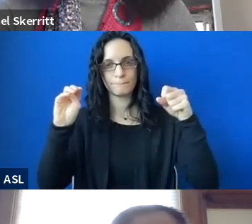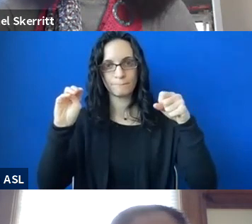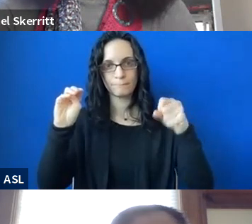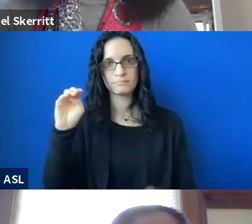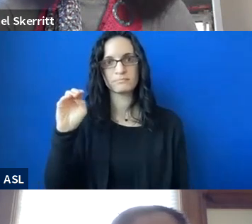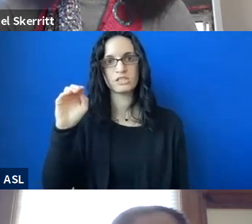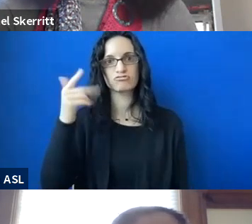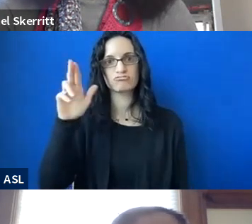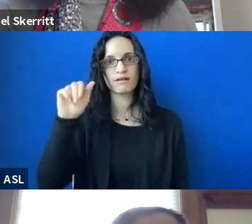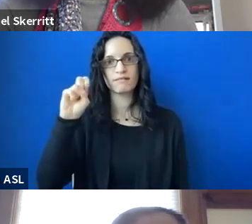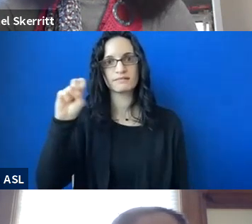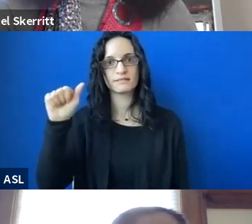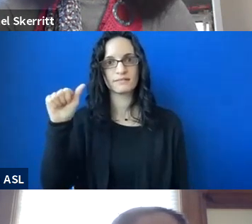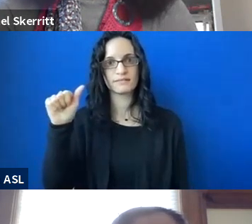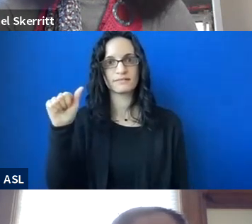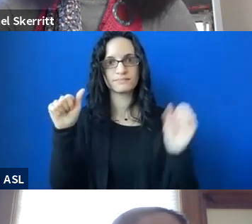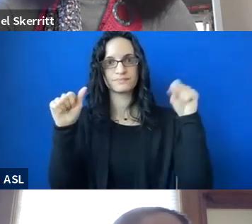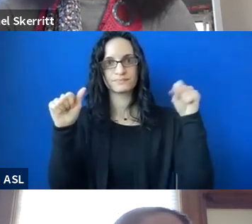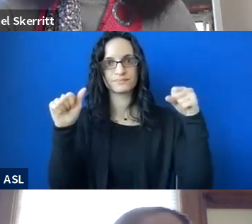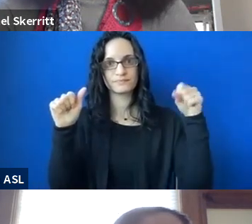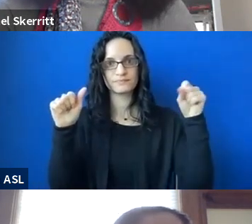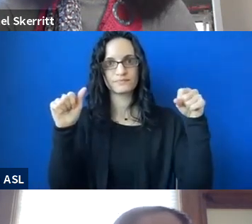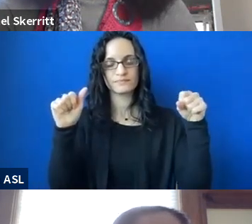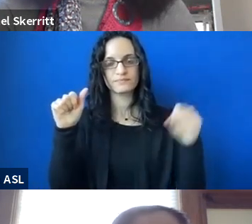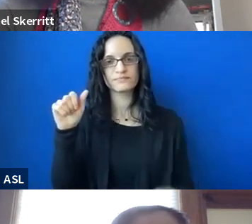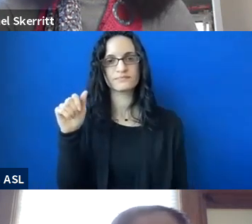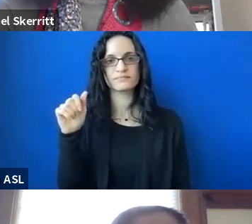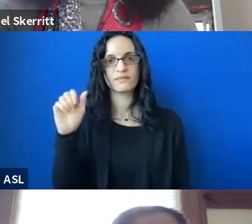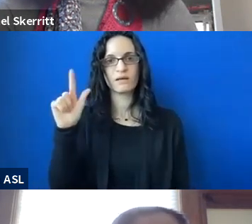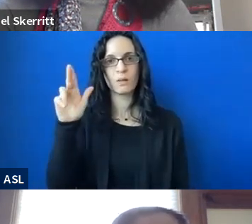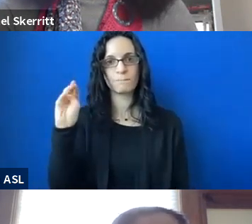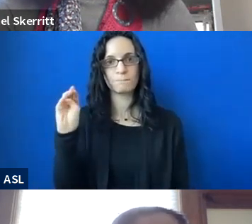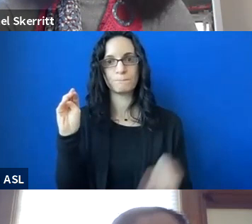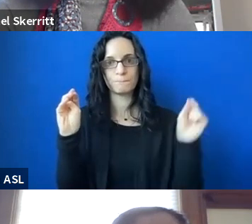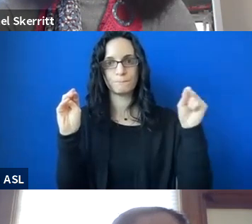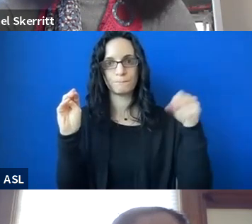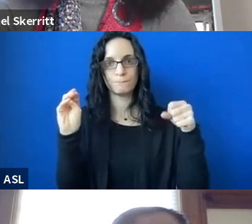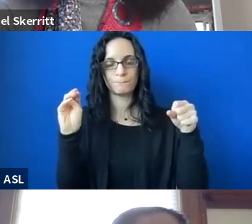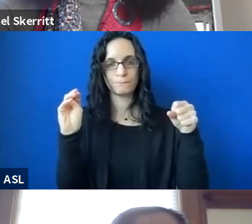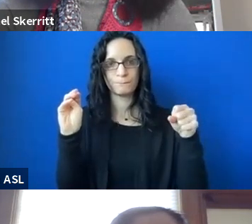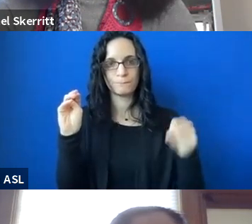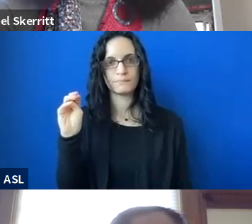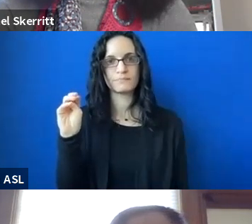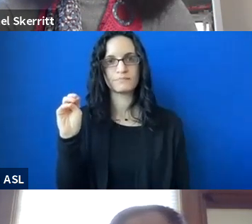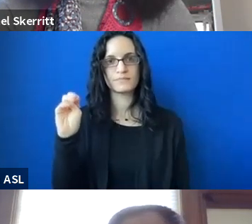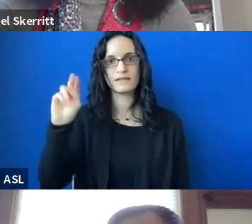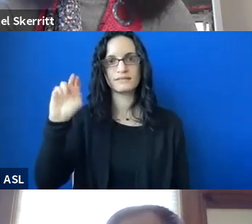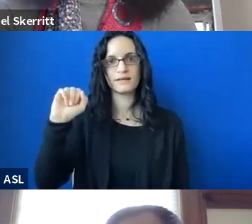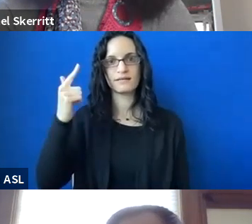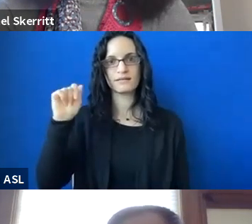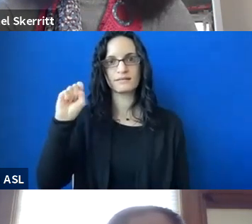Ms. Grassa? Aye. Ms. Lum? Aye. Ms. Nagasawa?